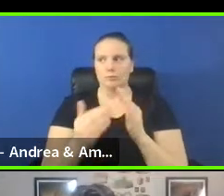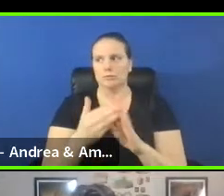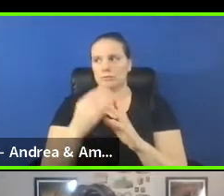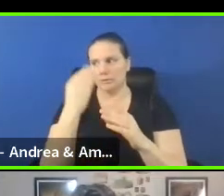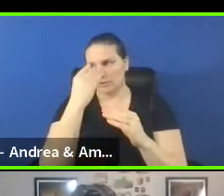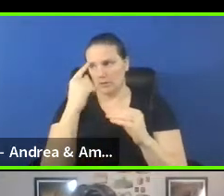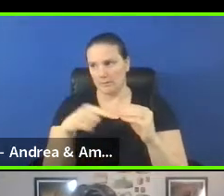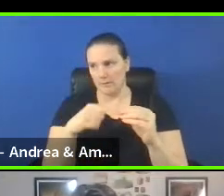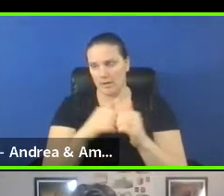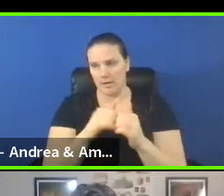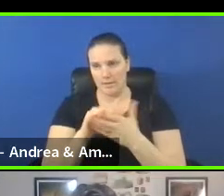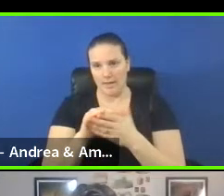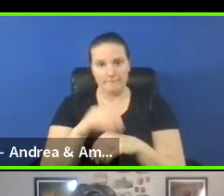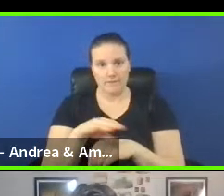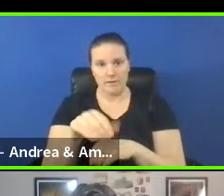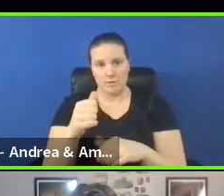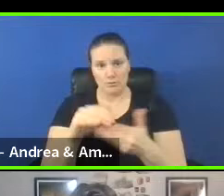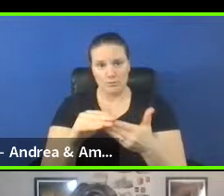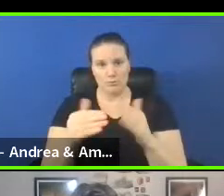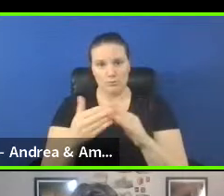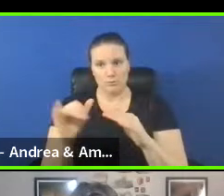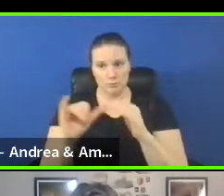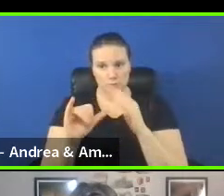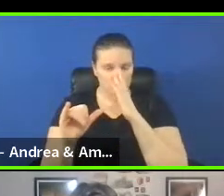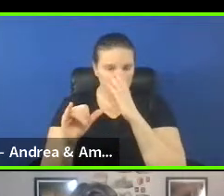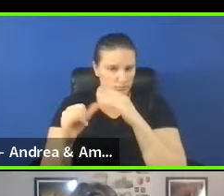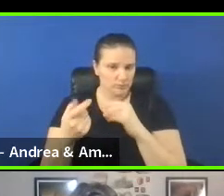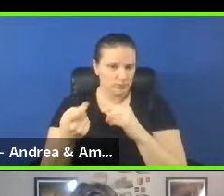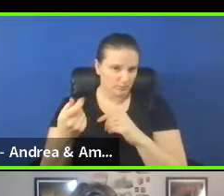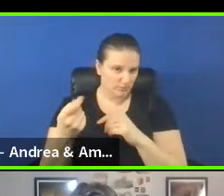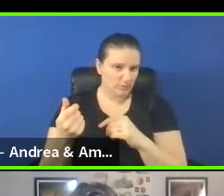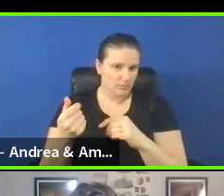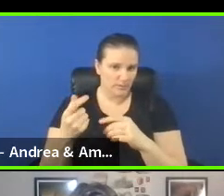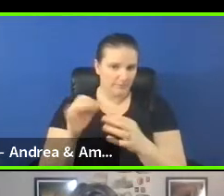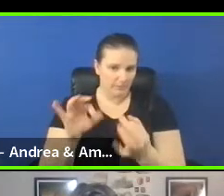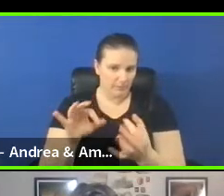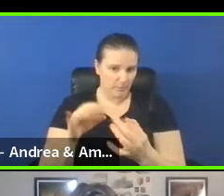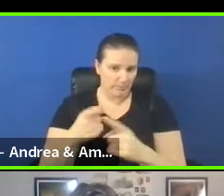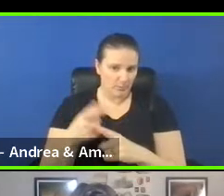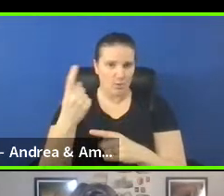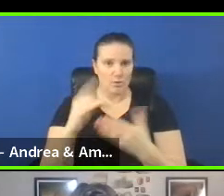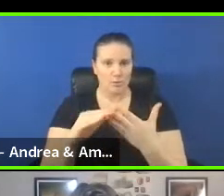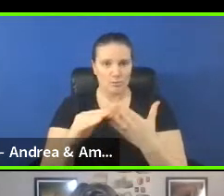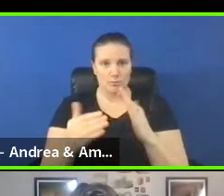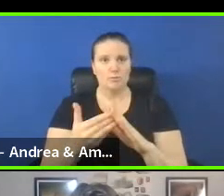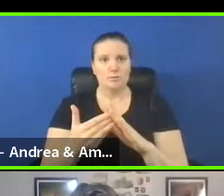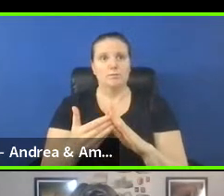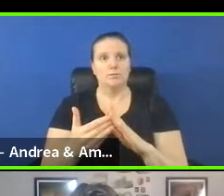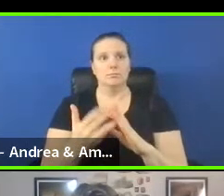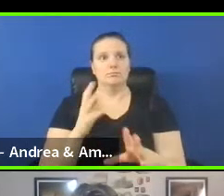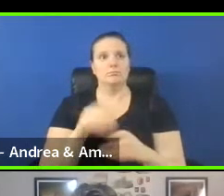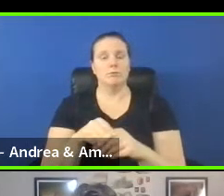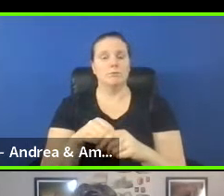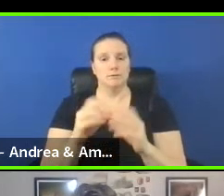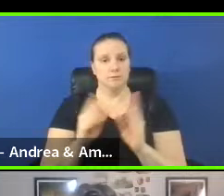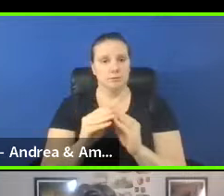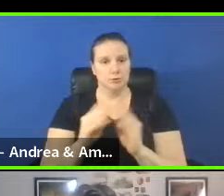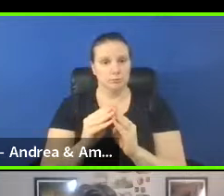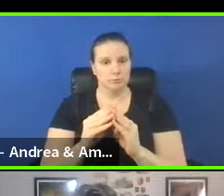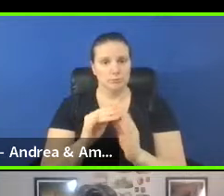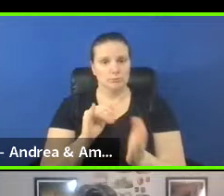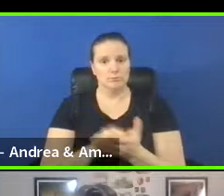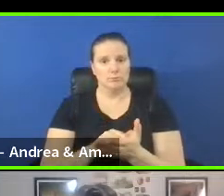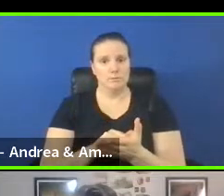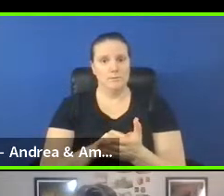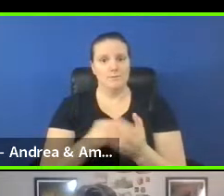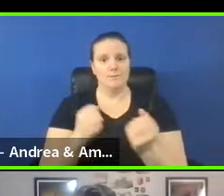about how this affects other communities. Just a bit of a kind of feedback from one of the community engagement sessions was, a